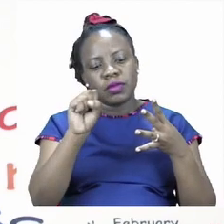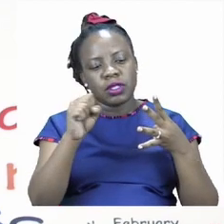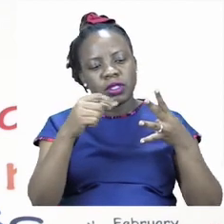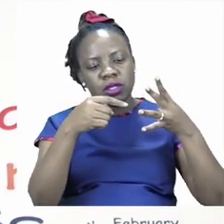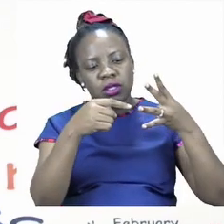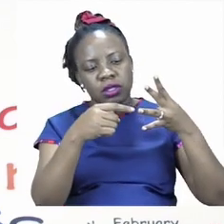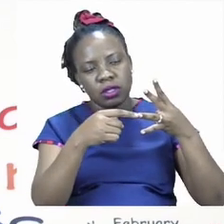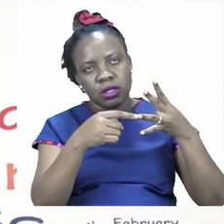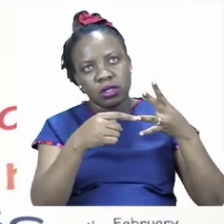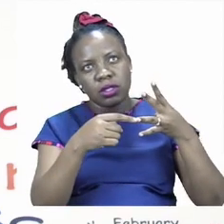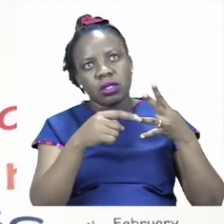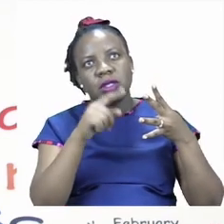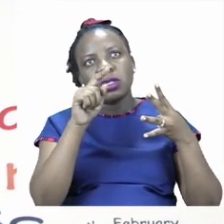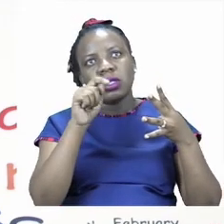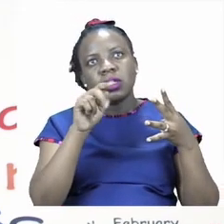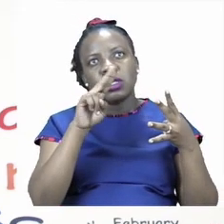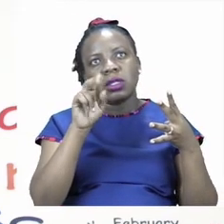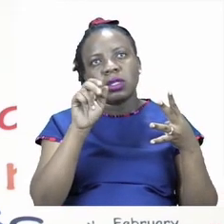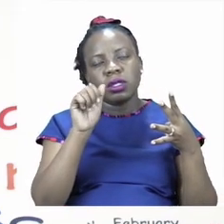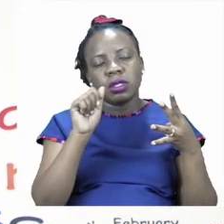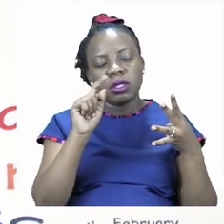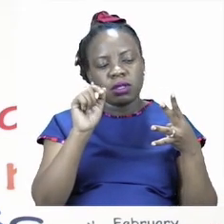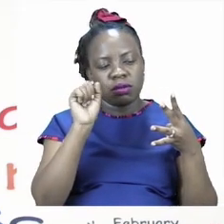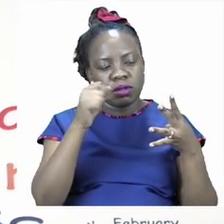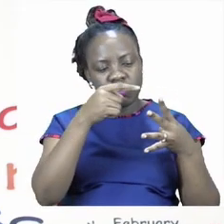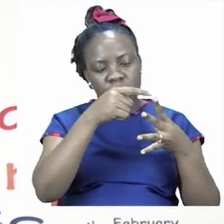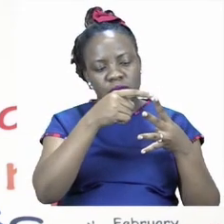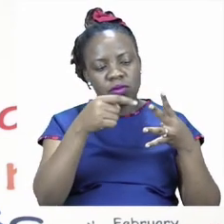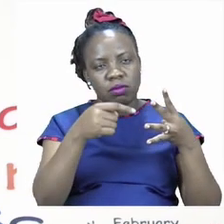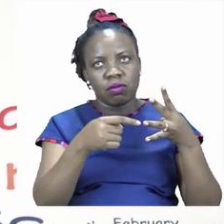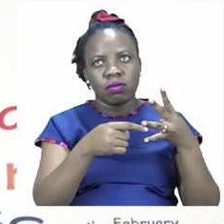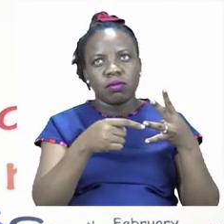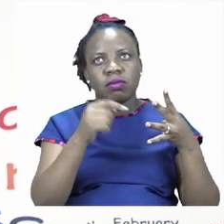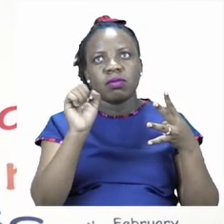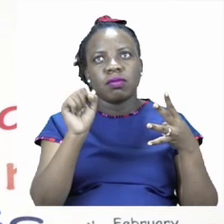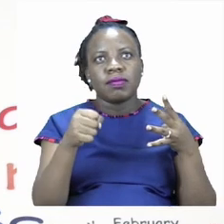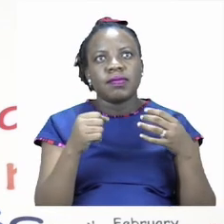we know which one to use? Well, let's read our sentence again.